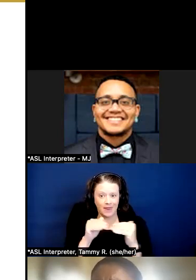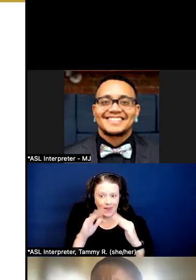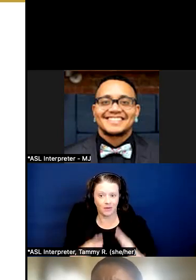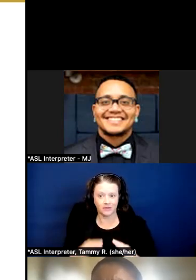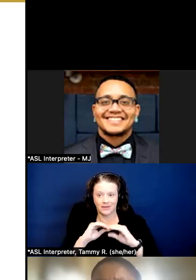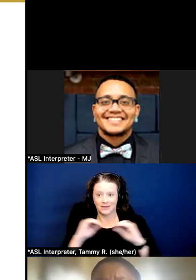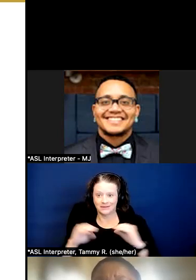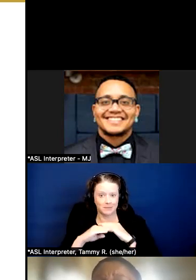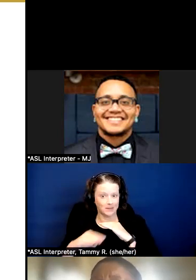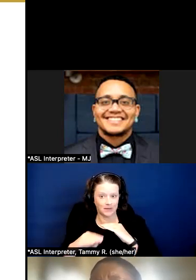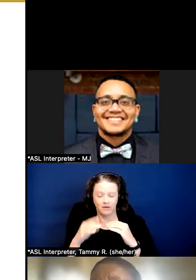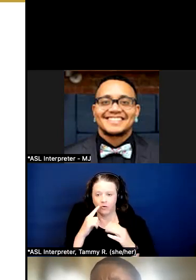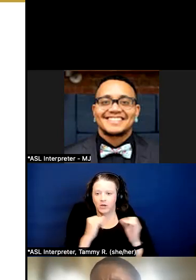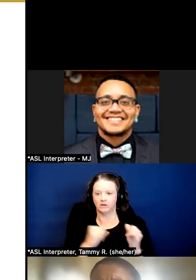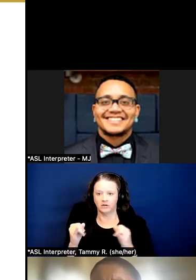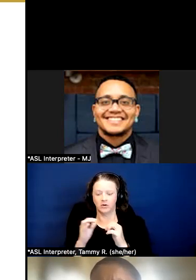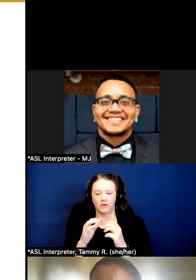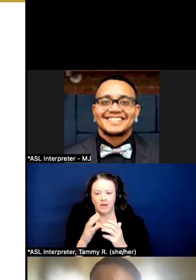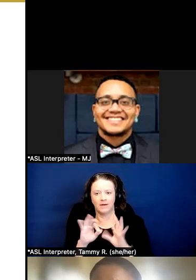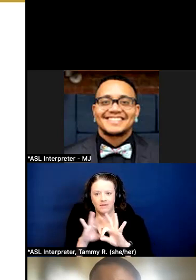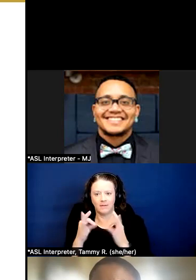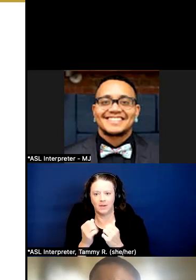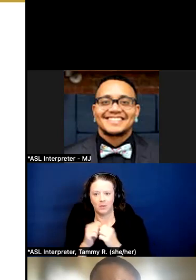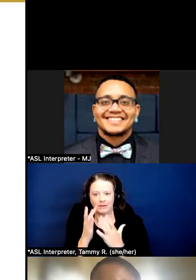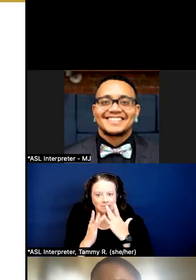and families with fewer financial